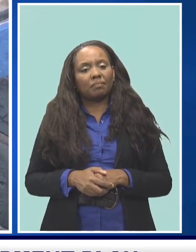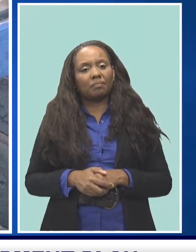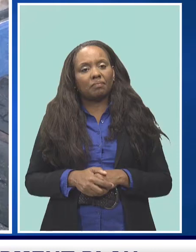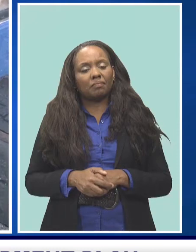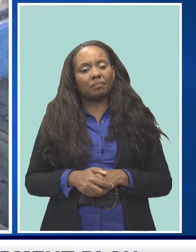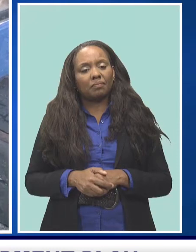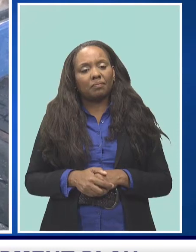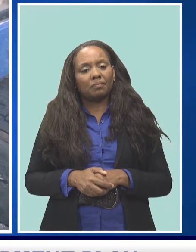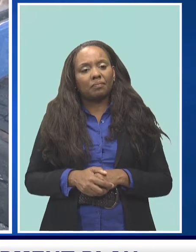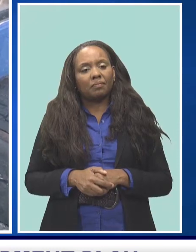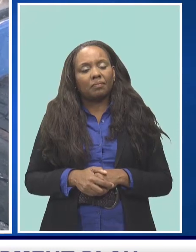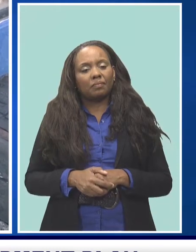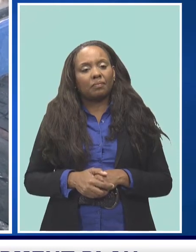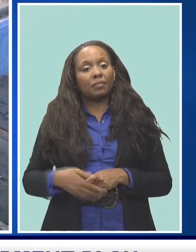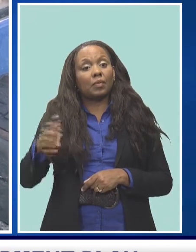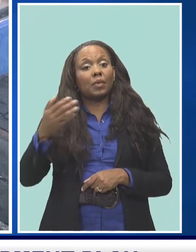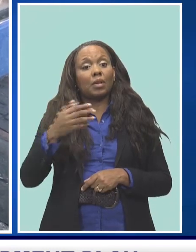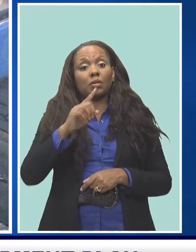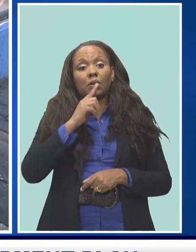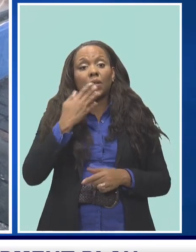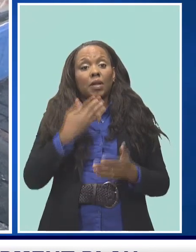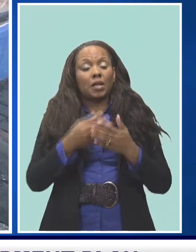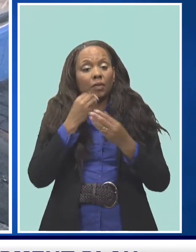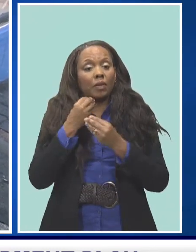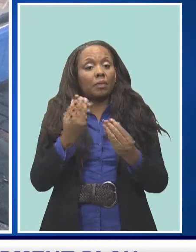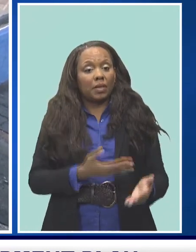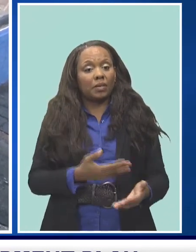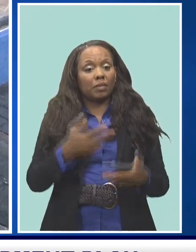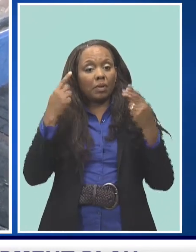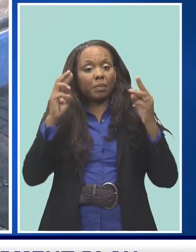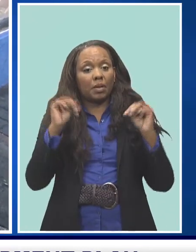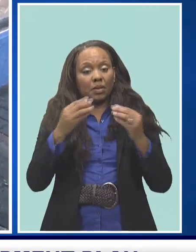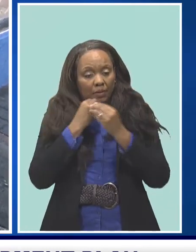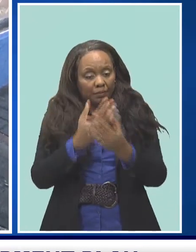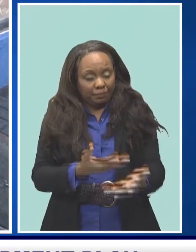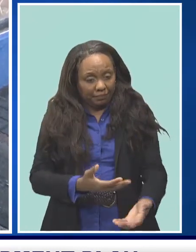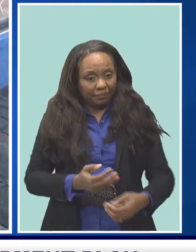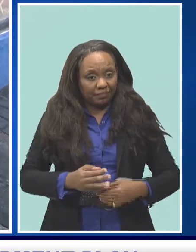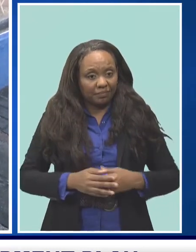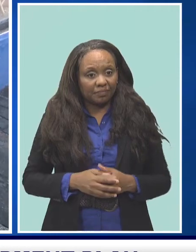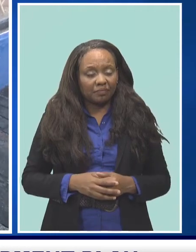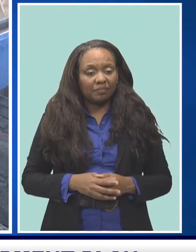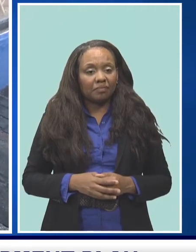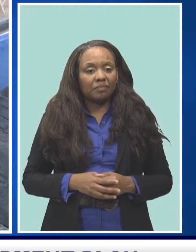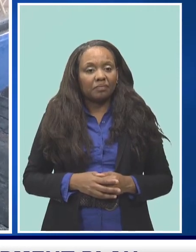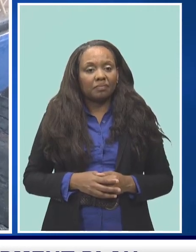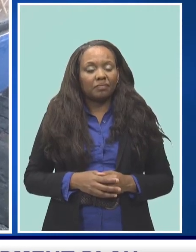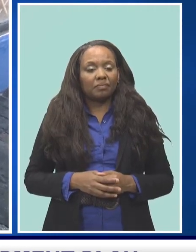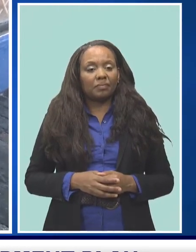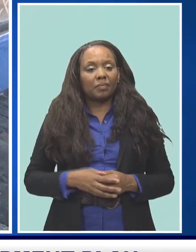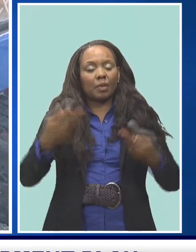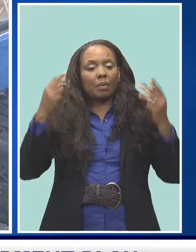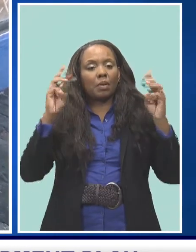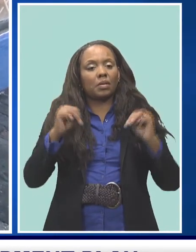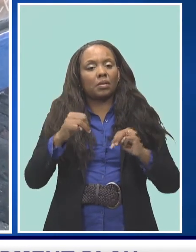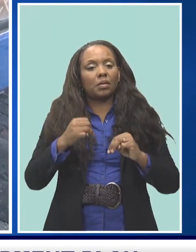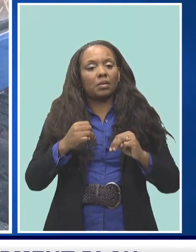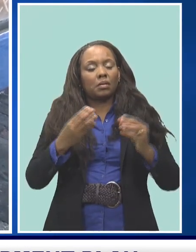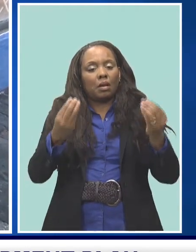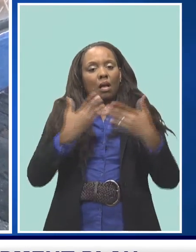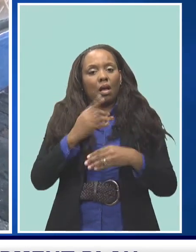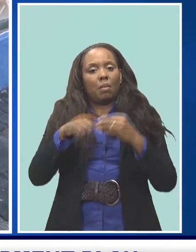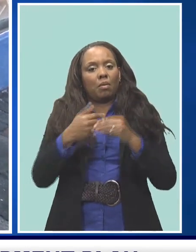the public to know what's going on her behalf of the country. She enlightened us about everything that she's